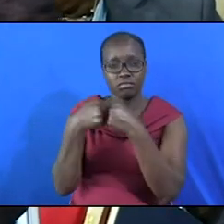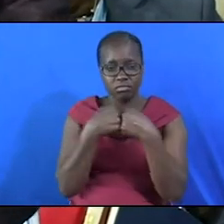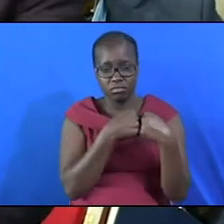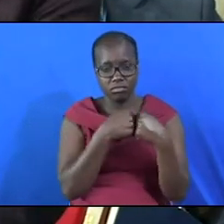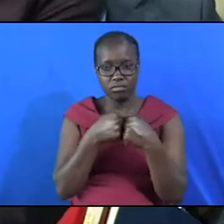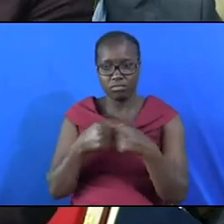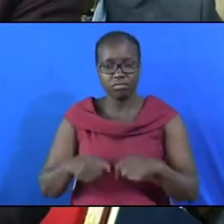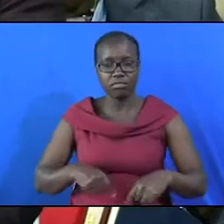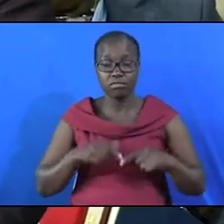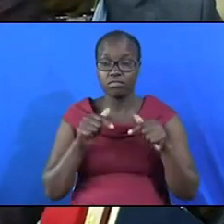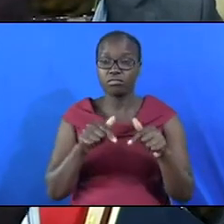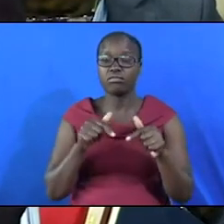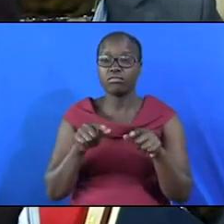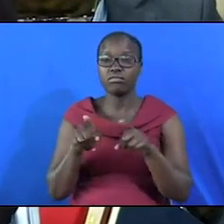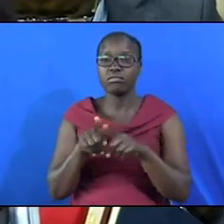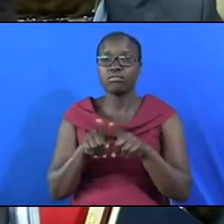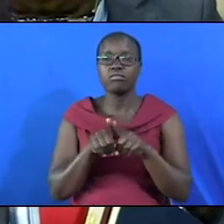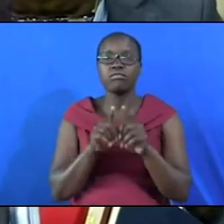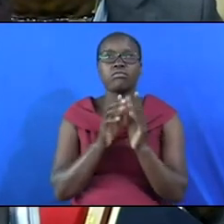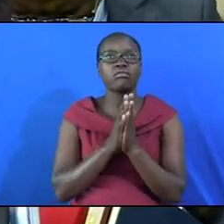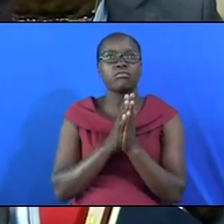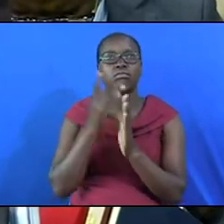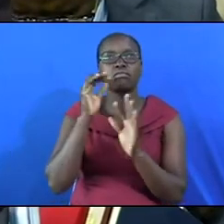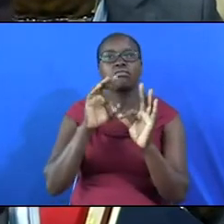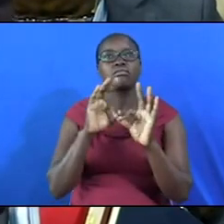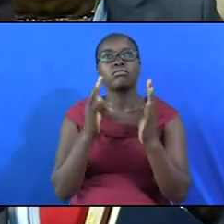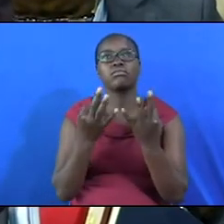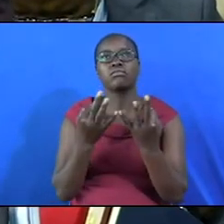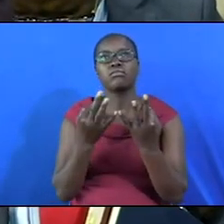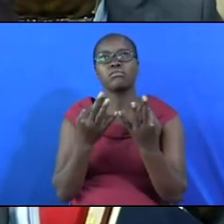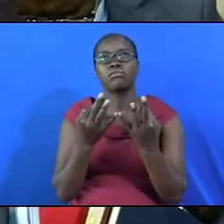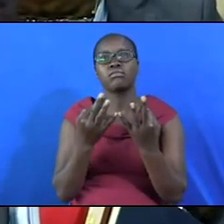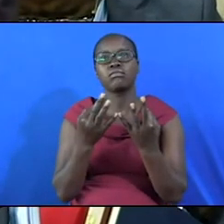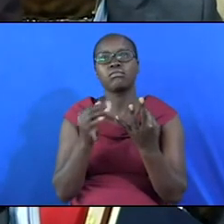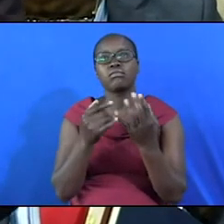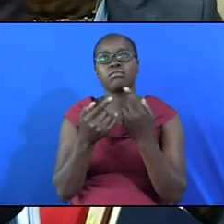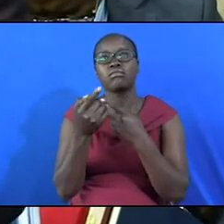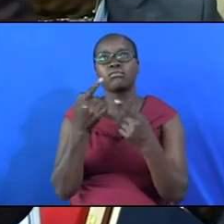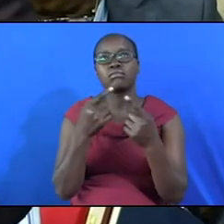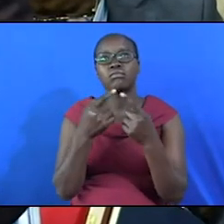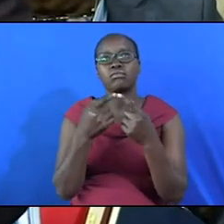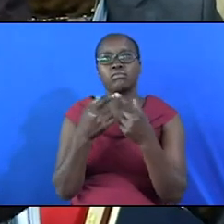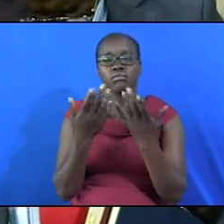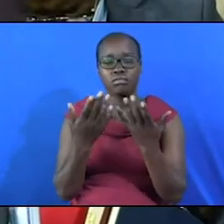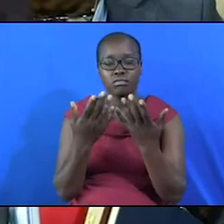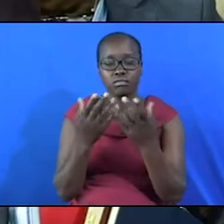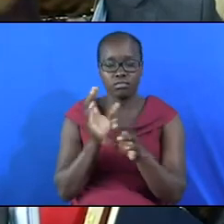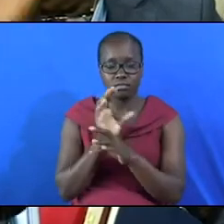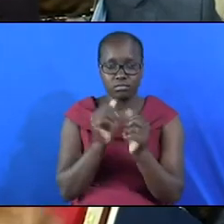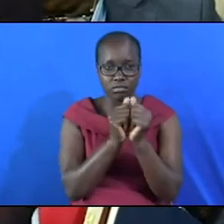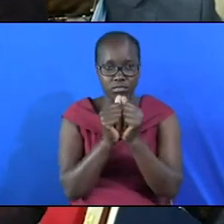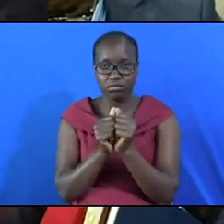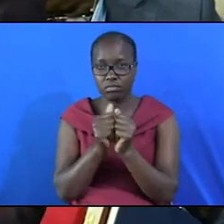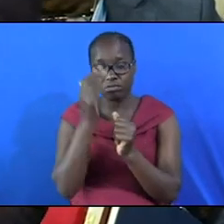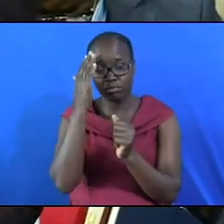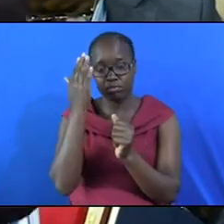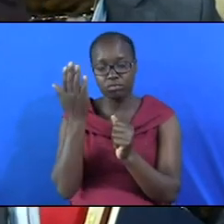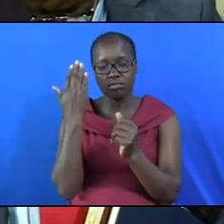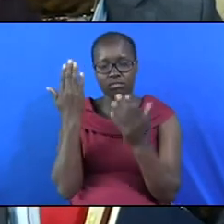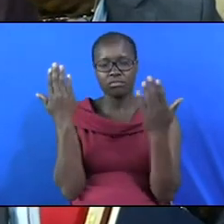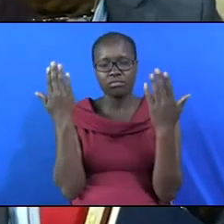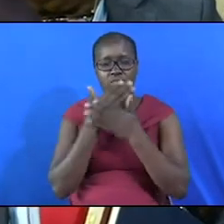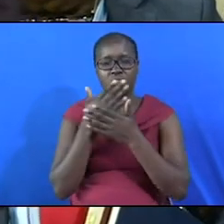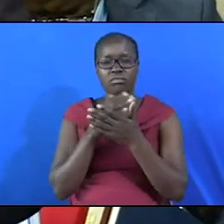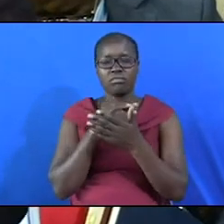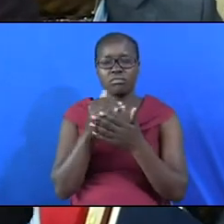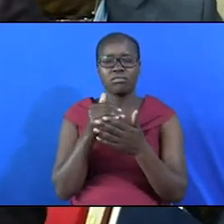challenges of this life. I also want to pray for the family that came to this church together. But, Lord, you know that even last night, they were